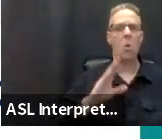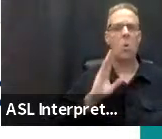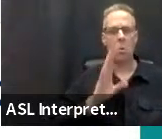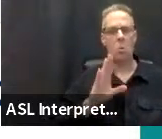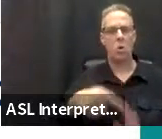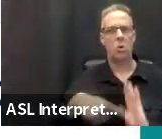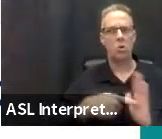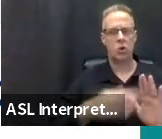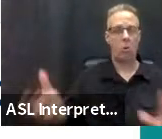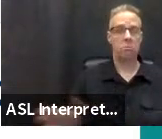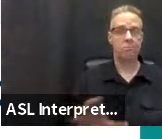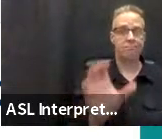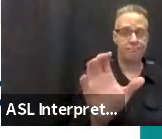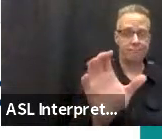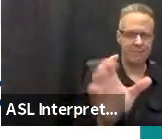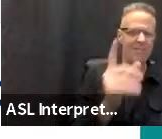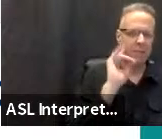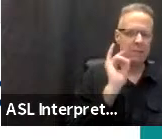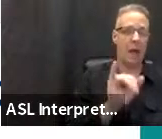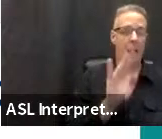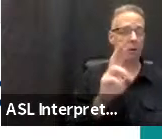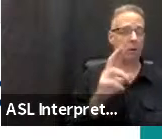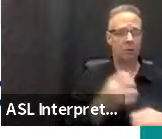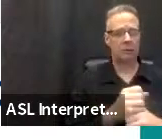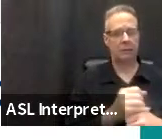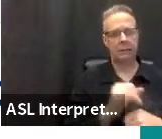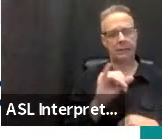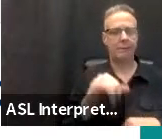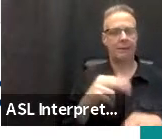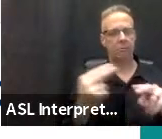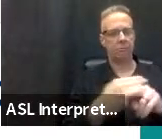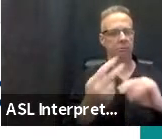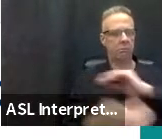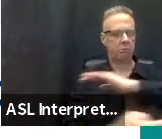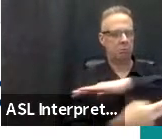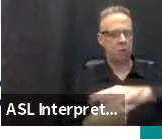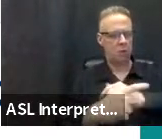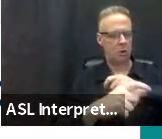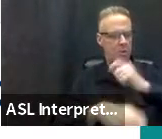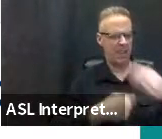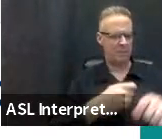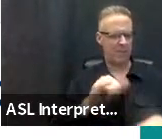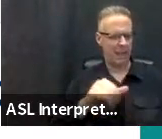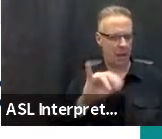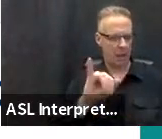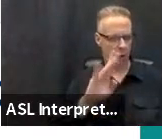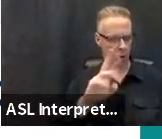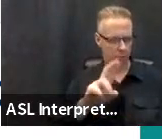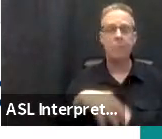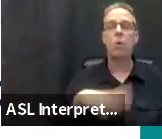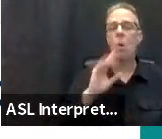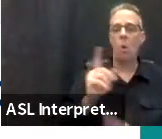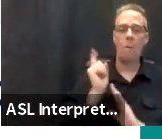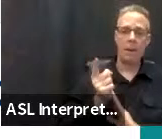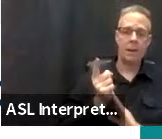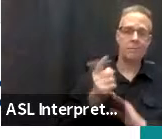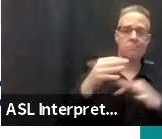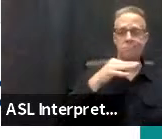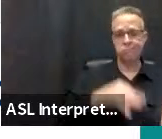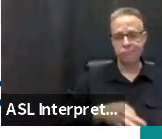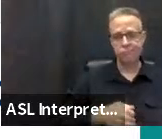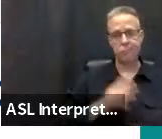your object on the screen and give us a 1-minute description. And then we'll introduce